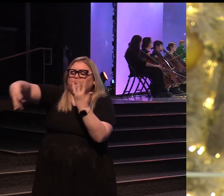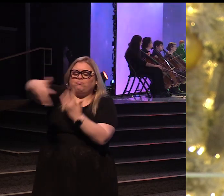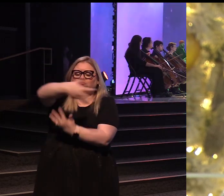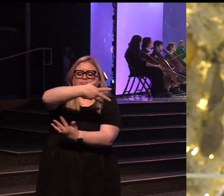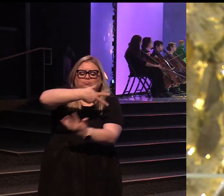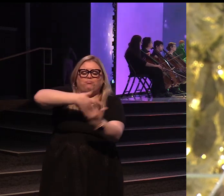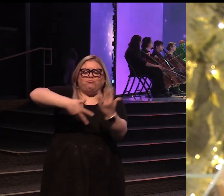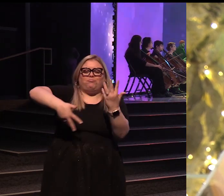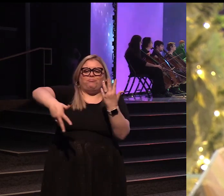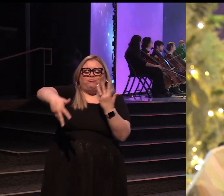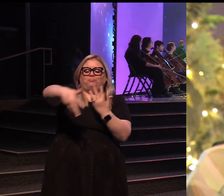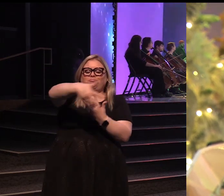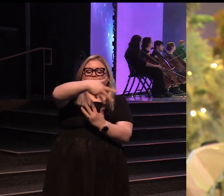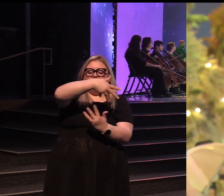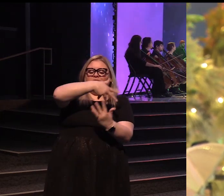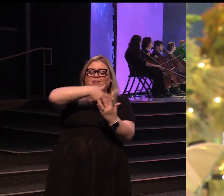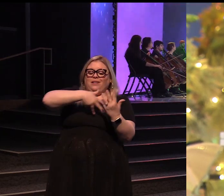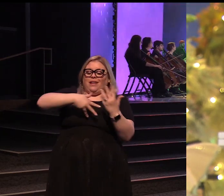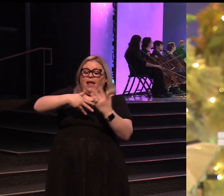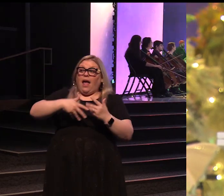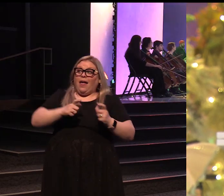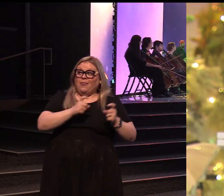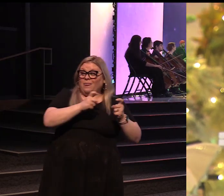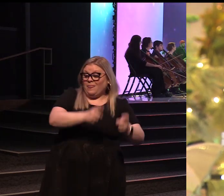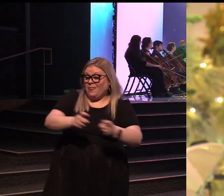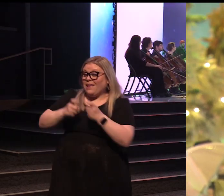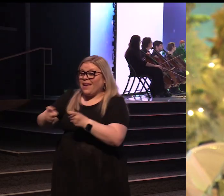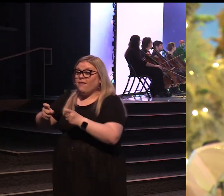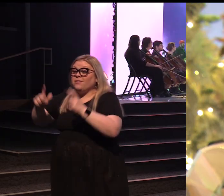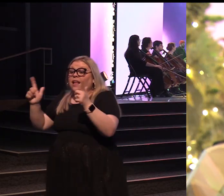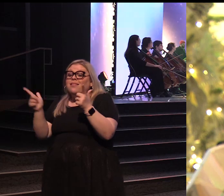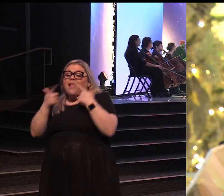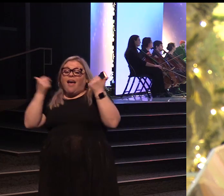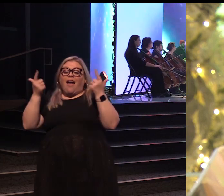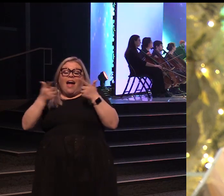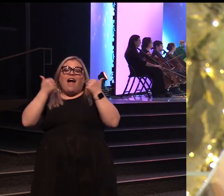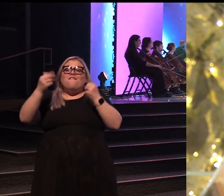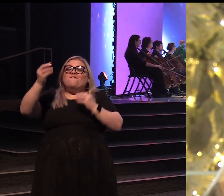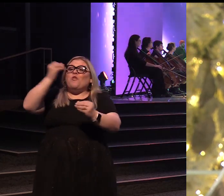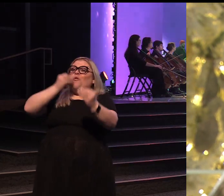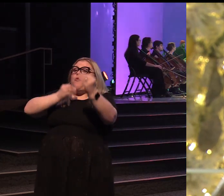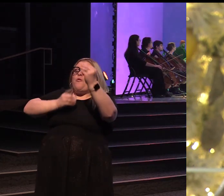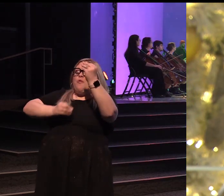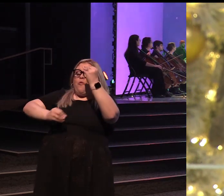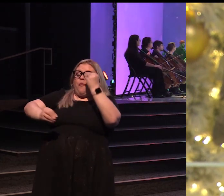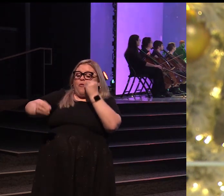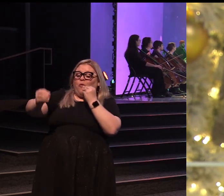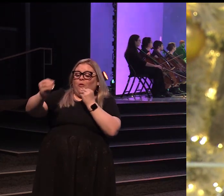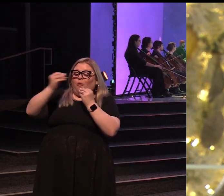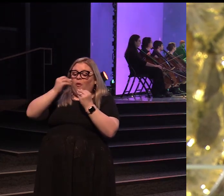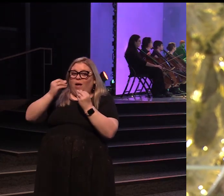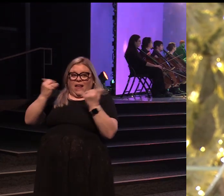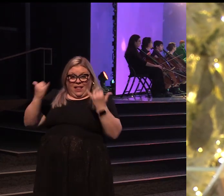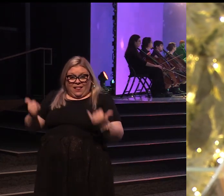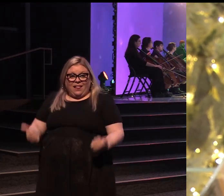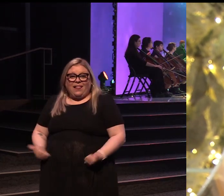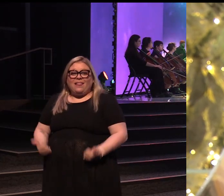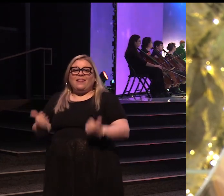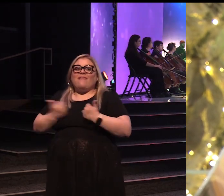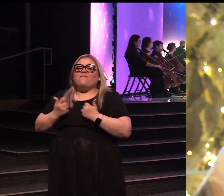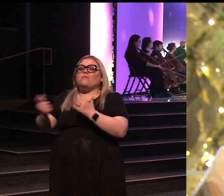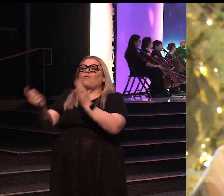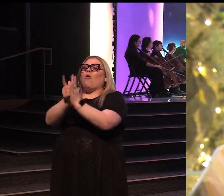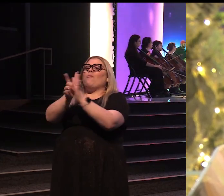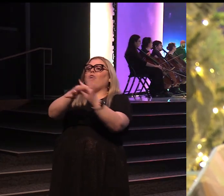en familia, los regalos, la sonrisa, la comida. Vivir